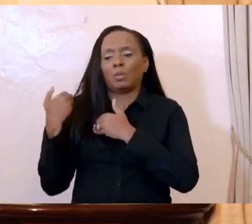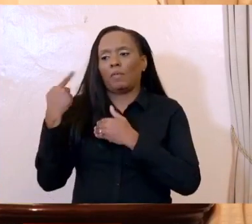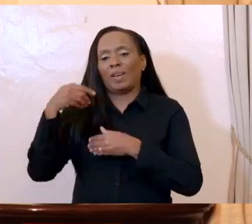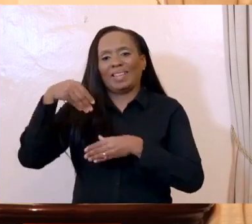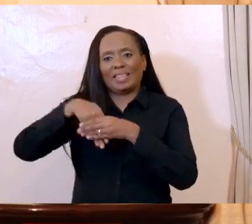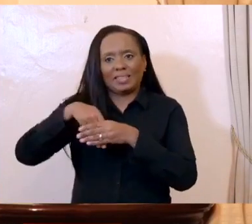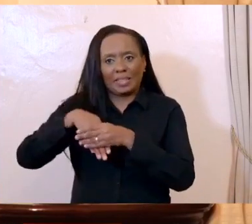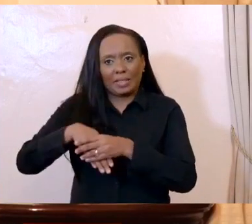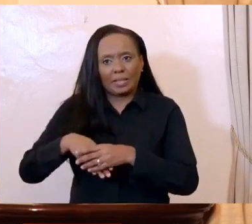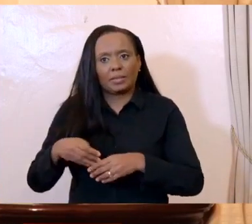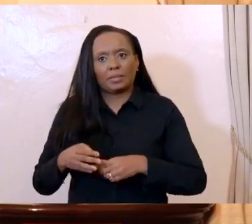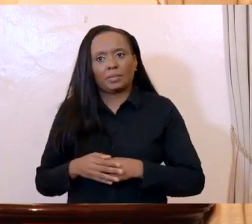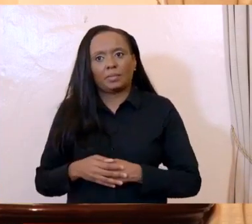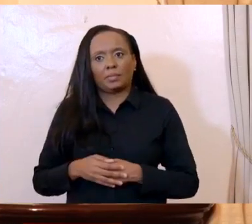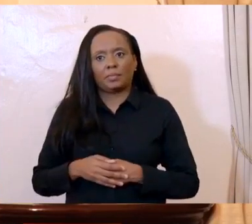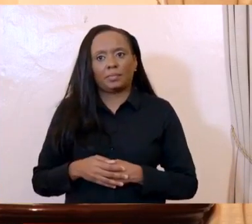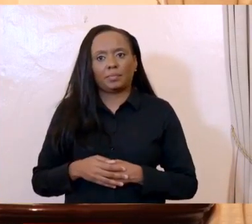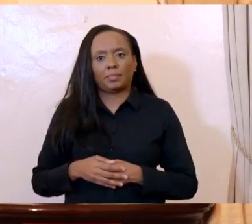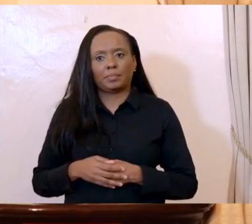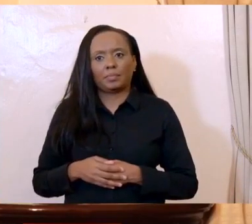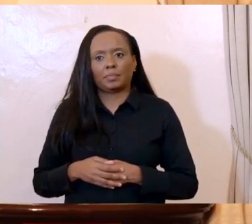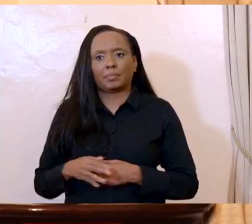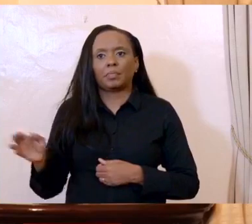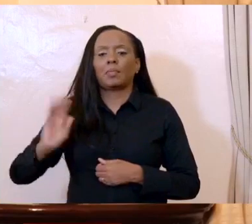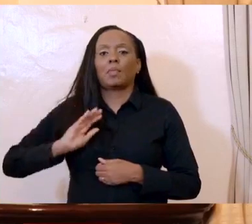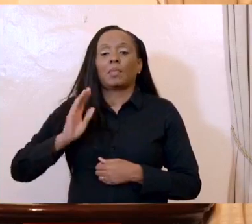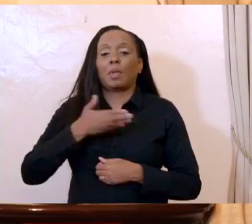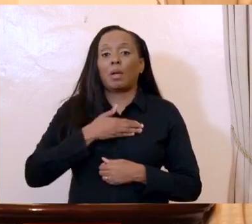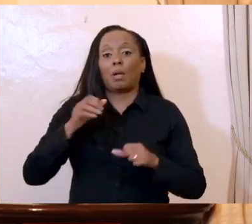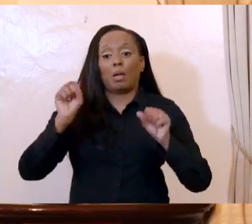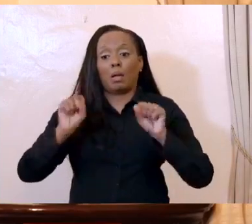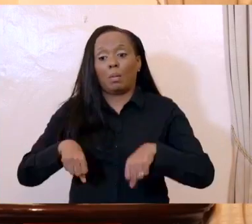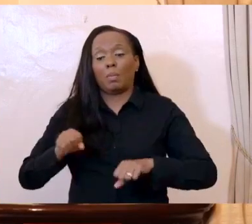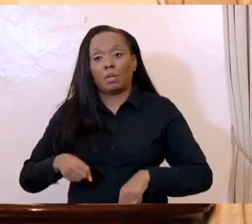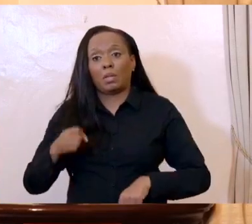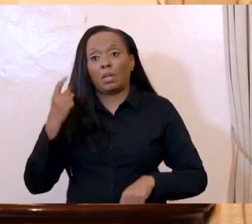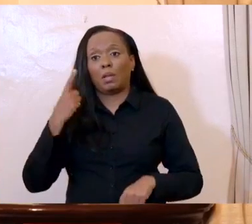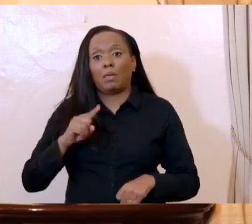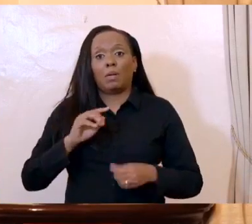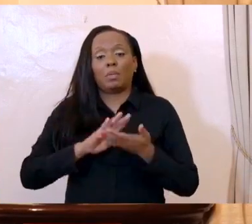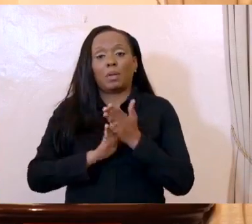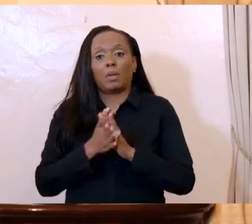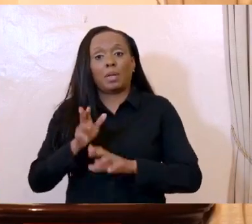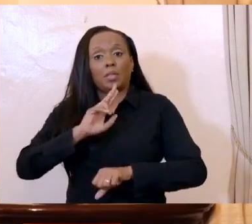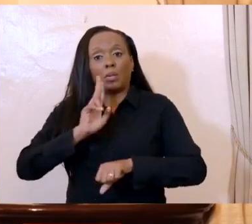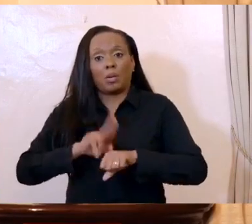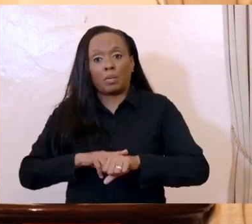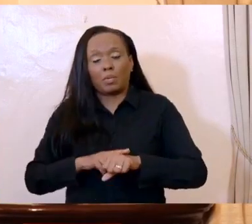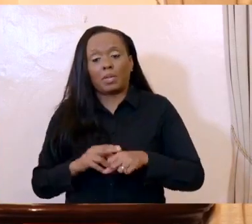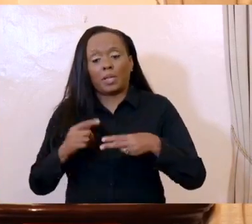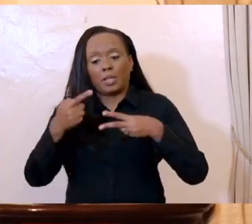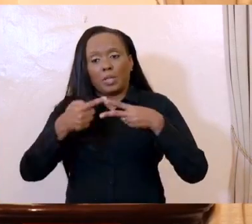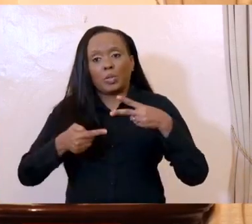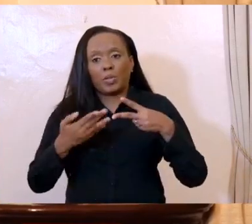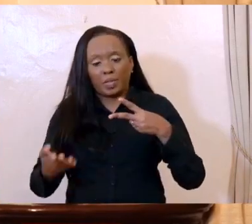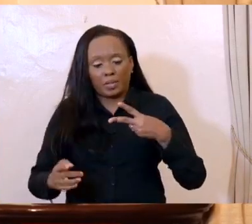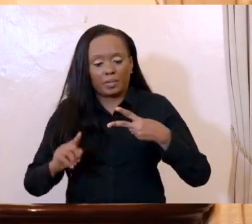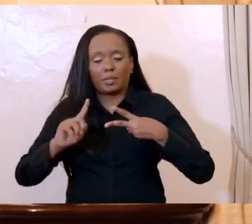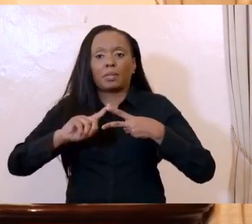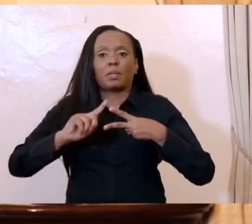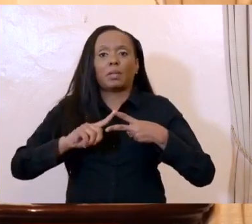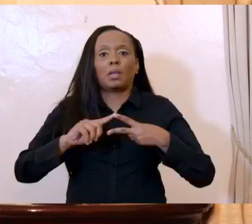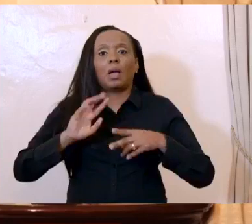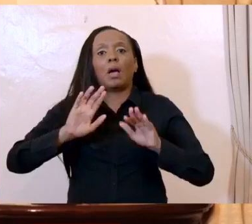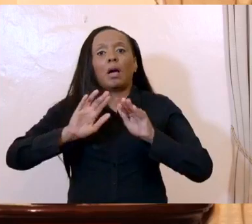our ability to return to normal is governed by two things. It's governed by our management of the COVID